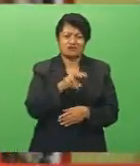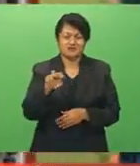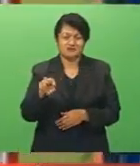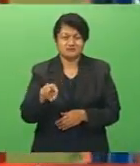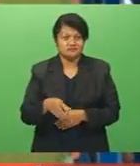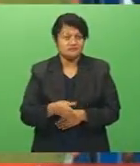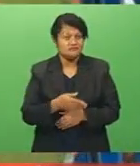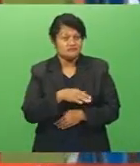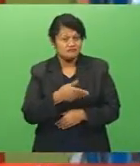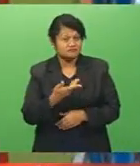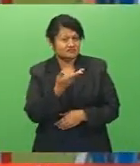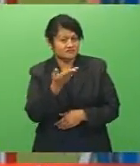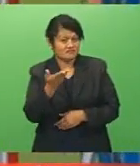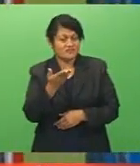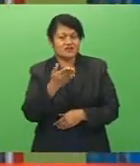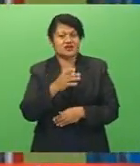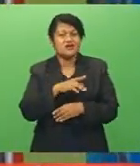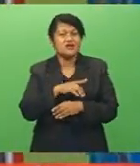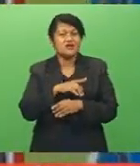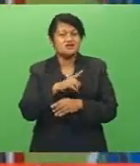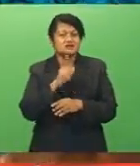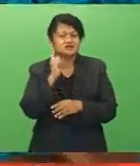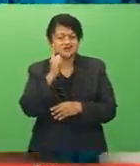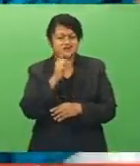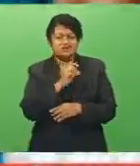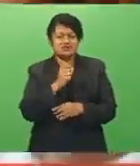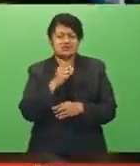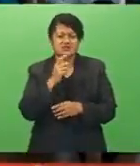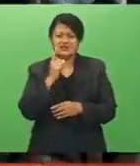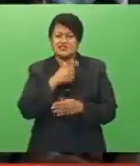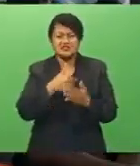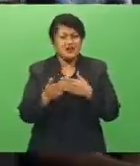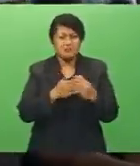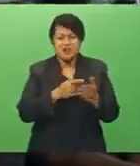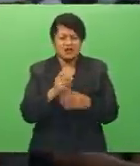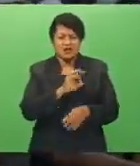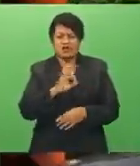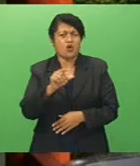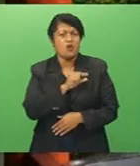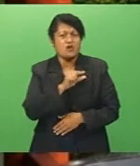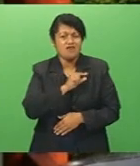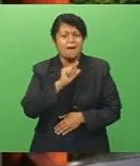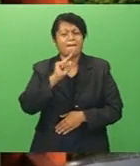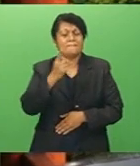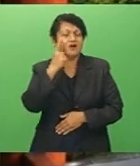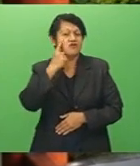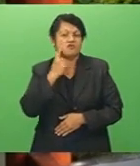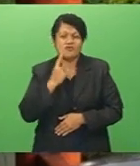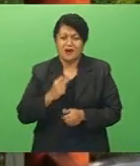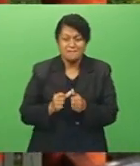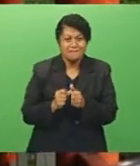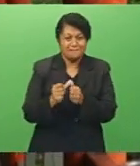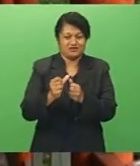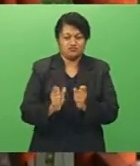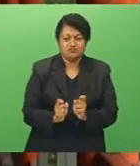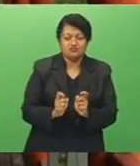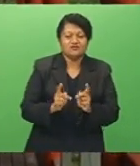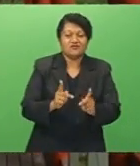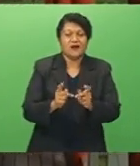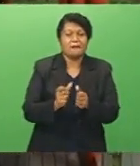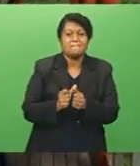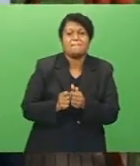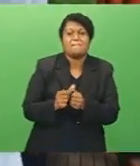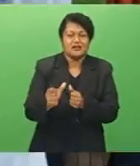teachers, despite not being qualified, try their hardest to ensure they provide the best for students at Suva Special